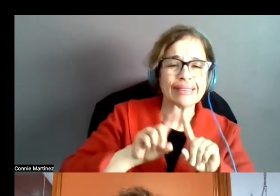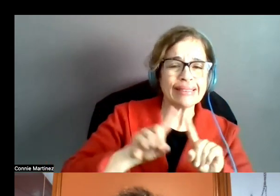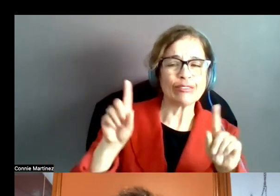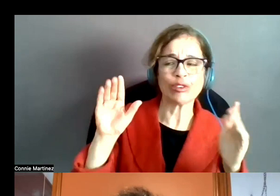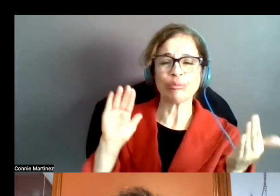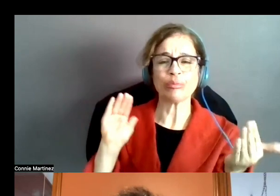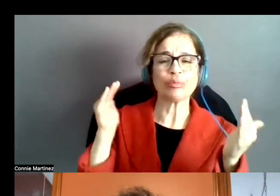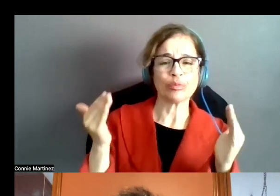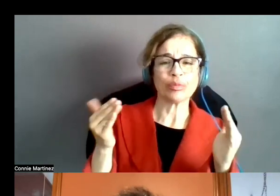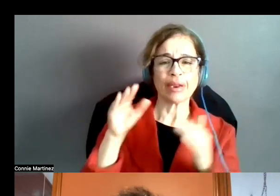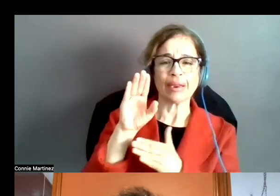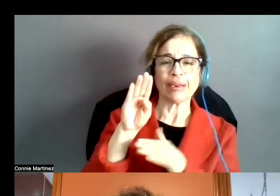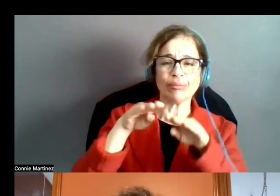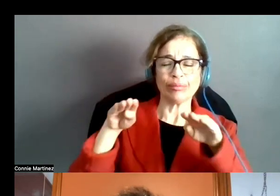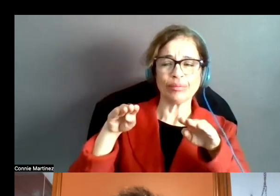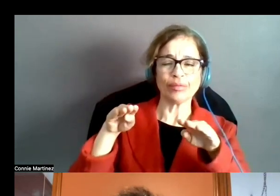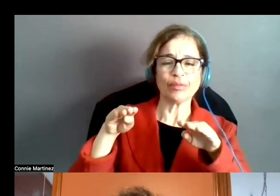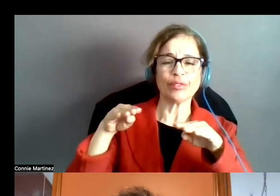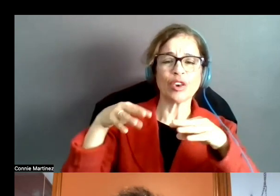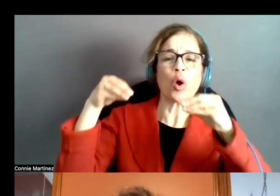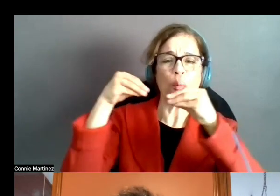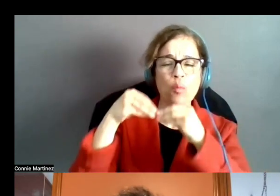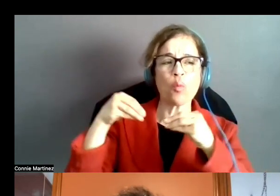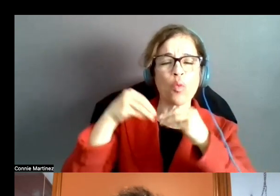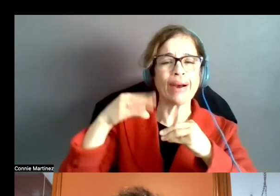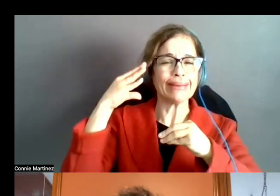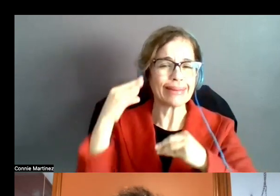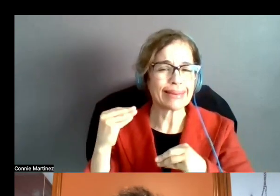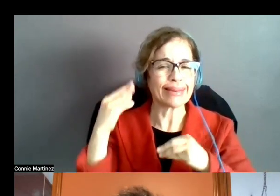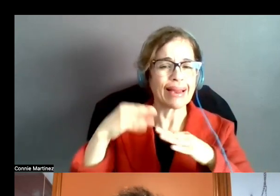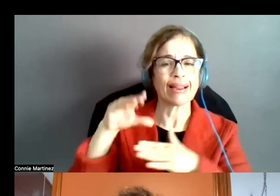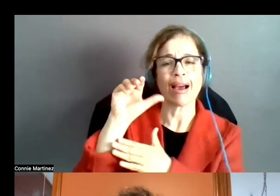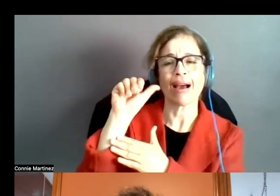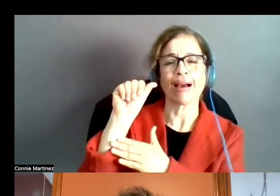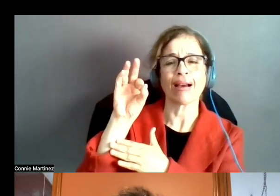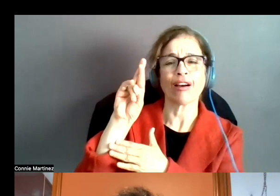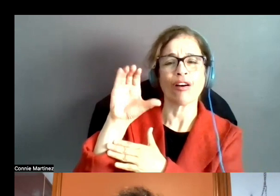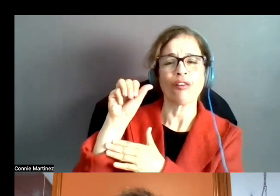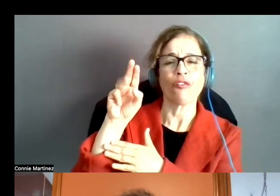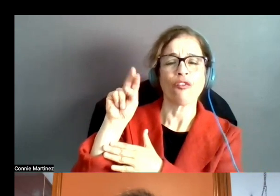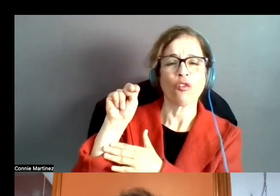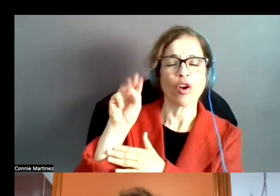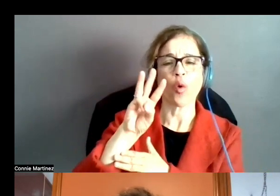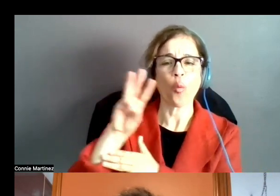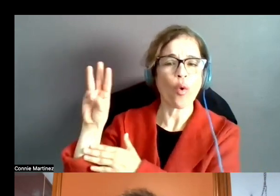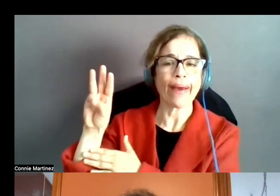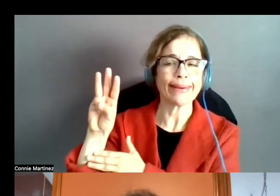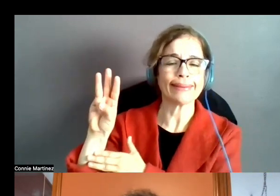that the patterns are more, they have more of an African, West African, I should say,